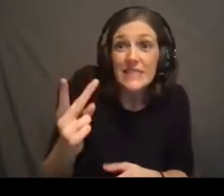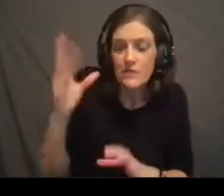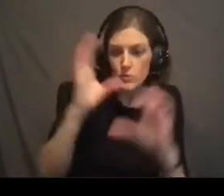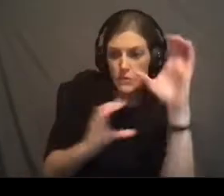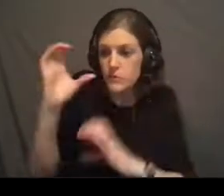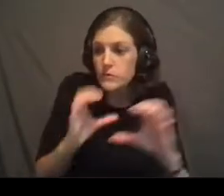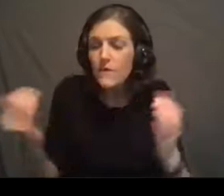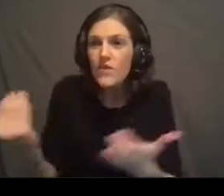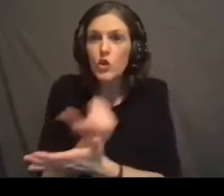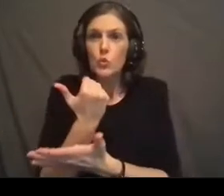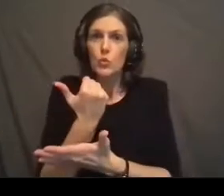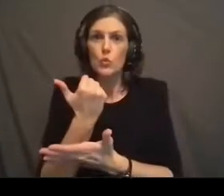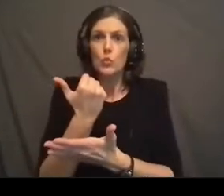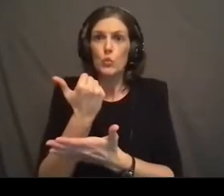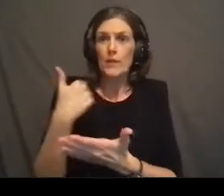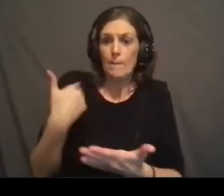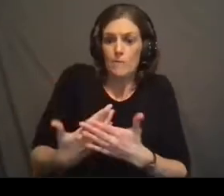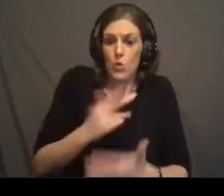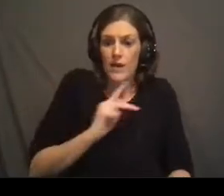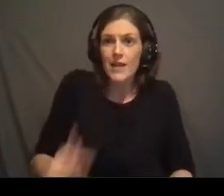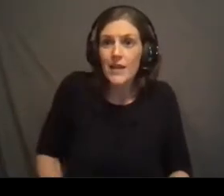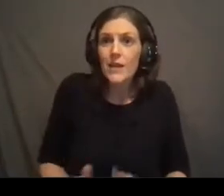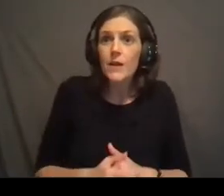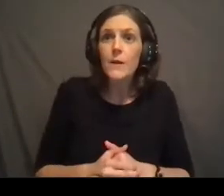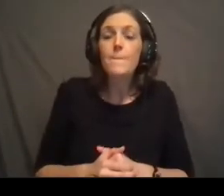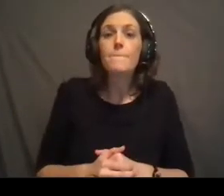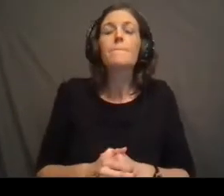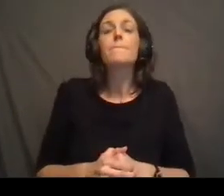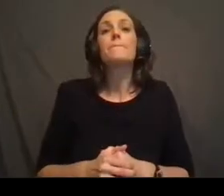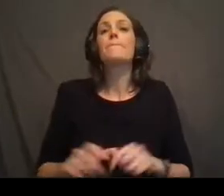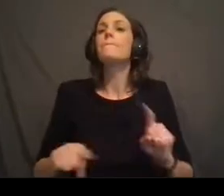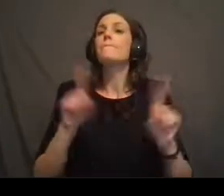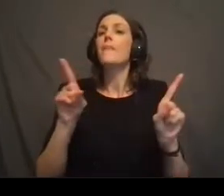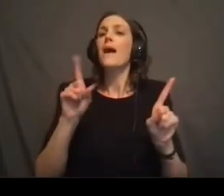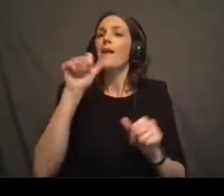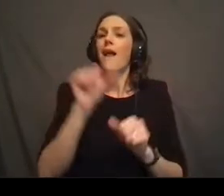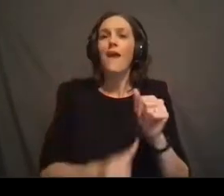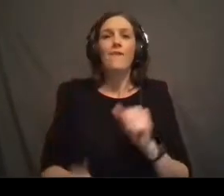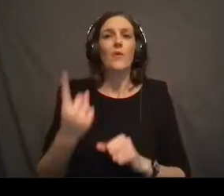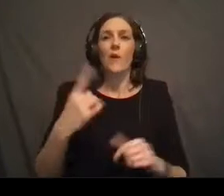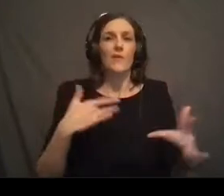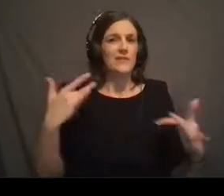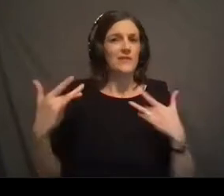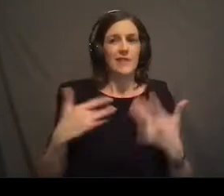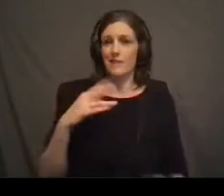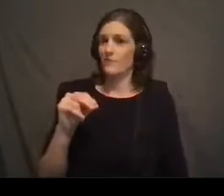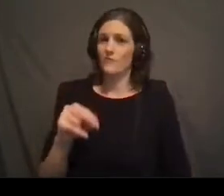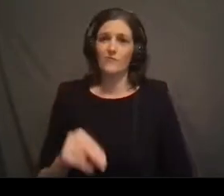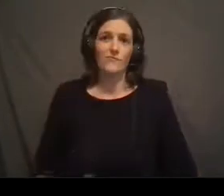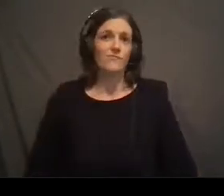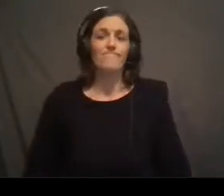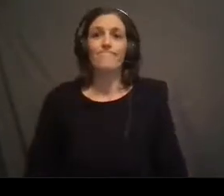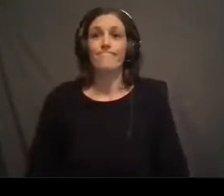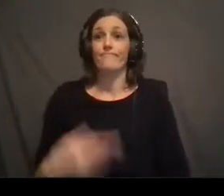this newborn king. But not everybody was excited about this.